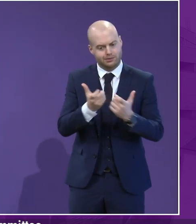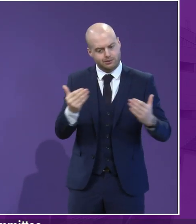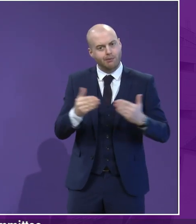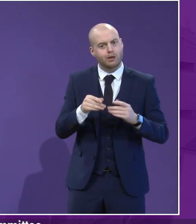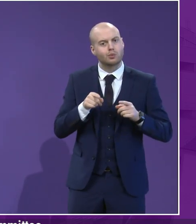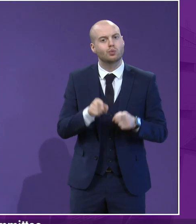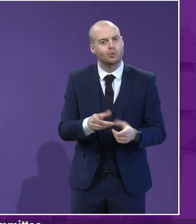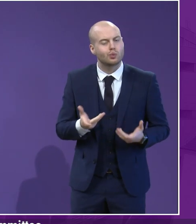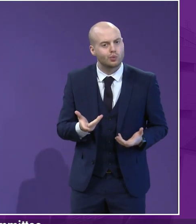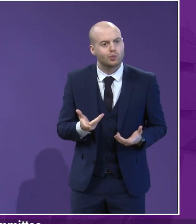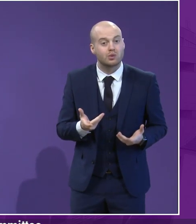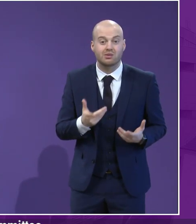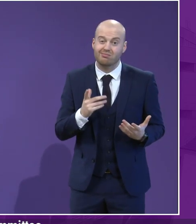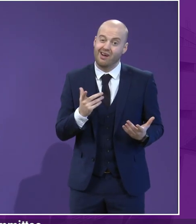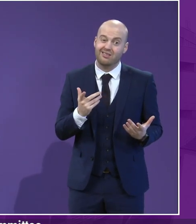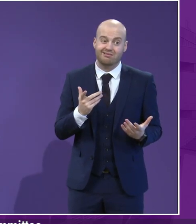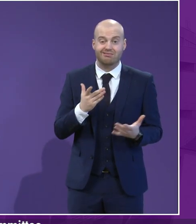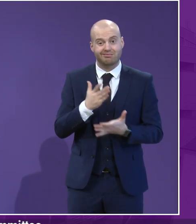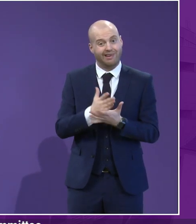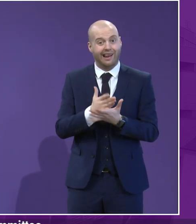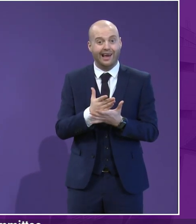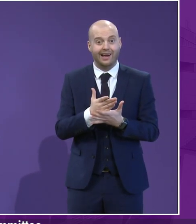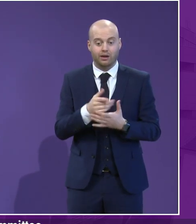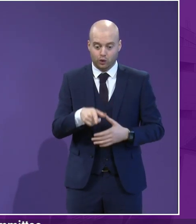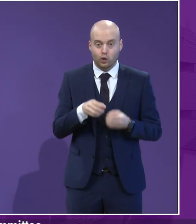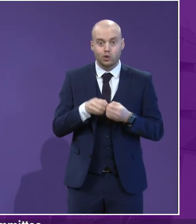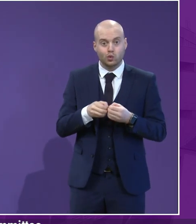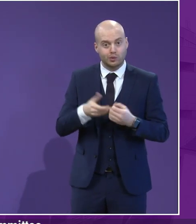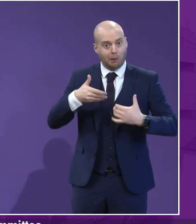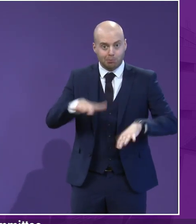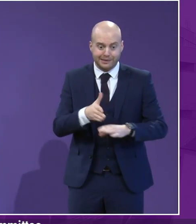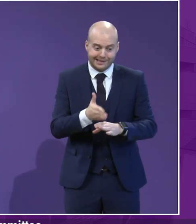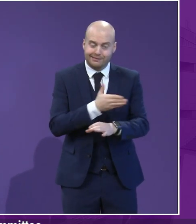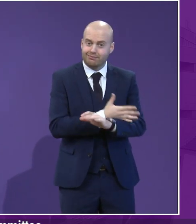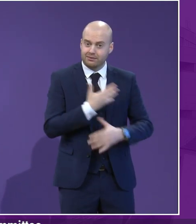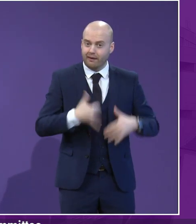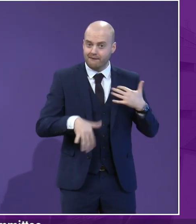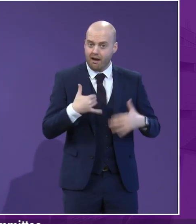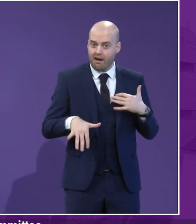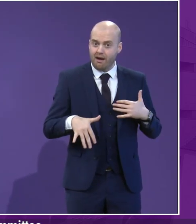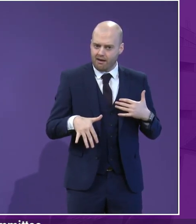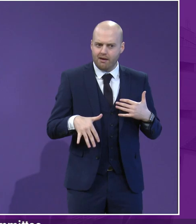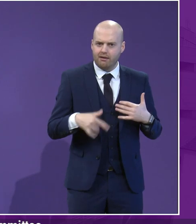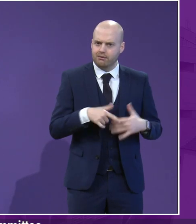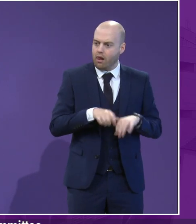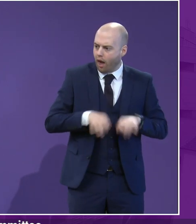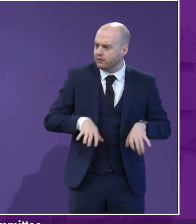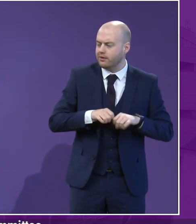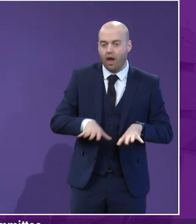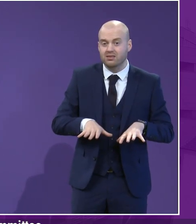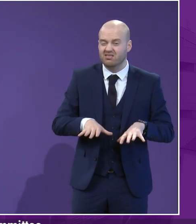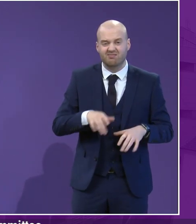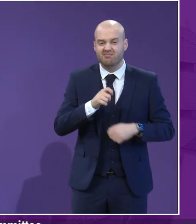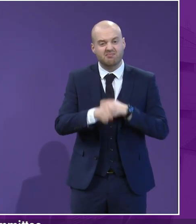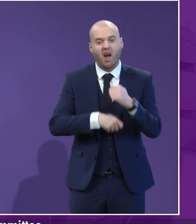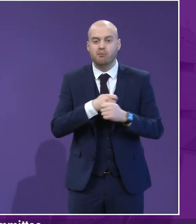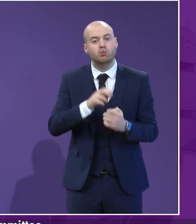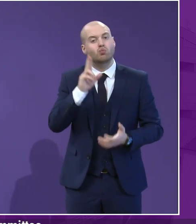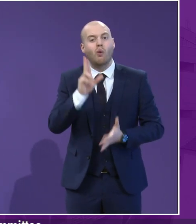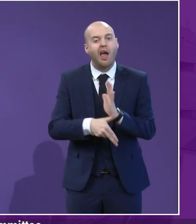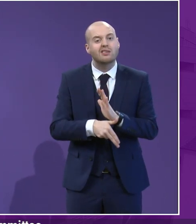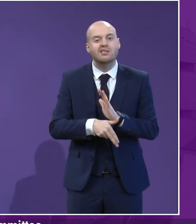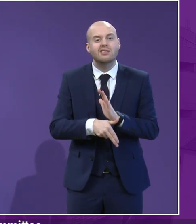on further investigation, I advocated on her behalf, and the university said, we will do everything that we can to try and relocate